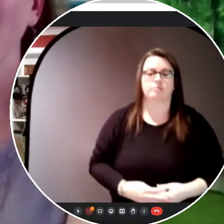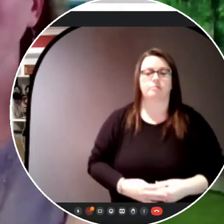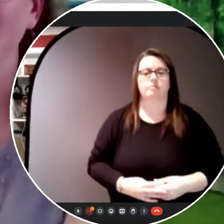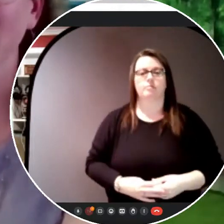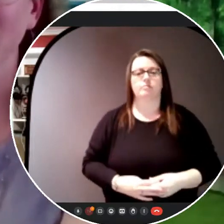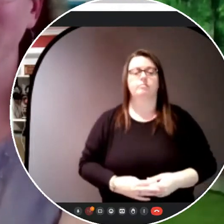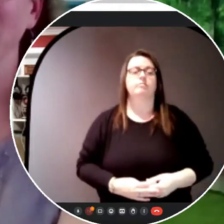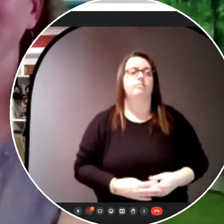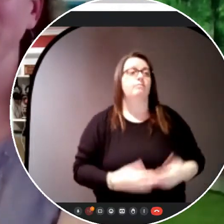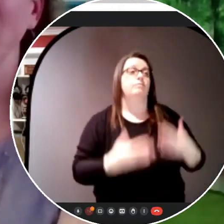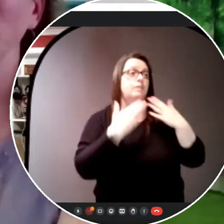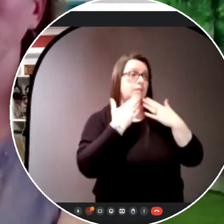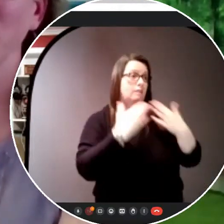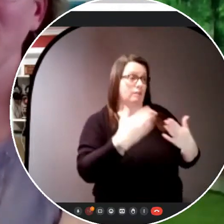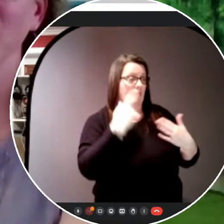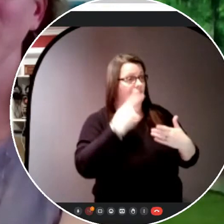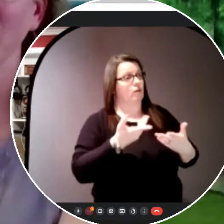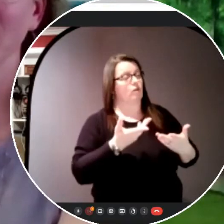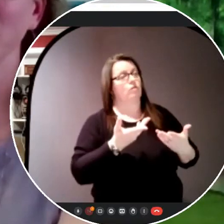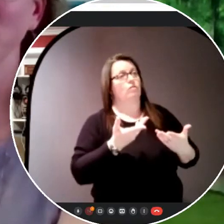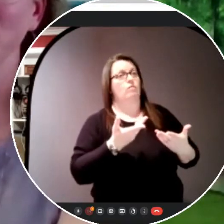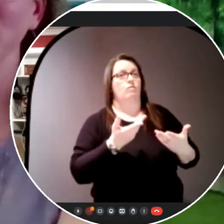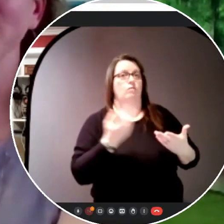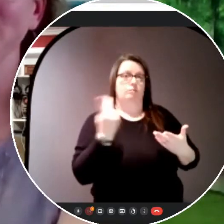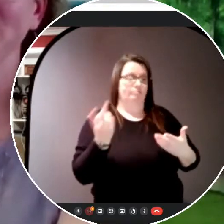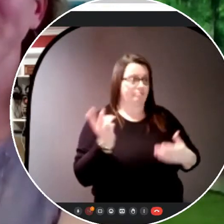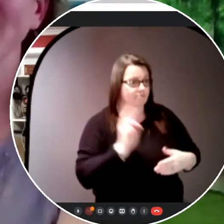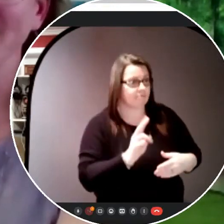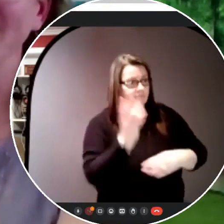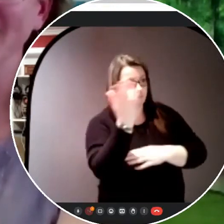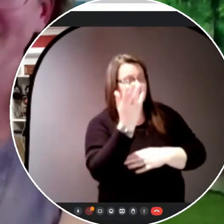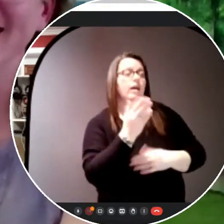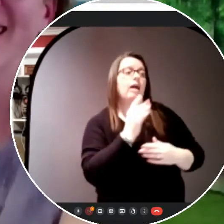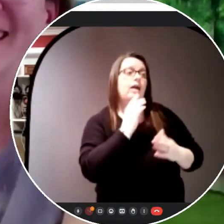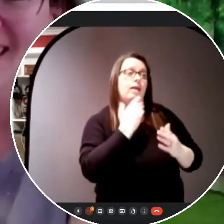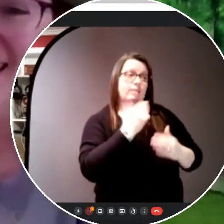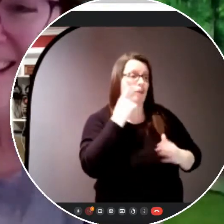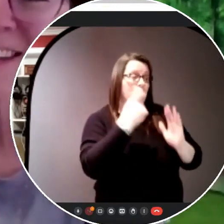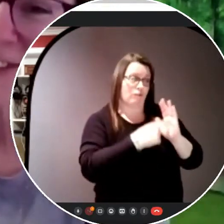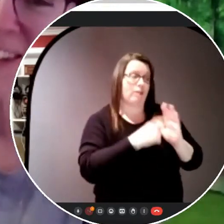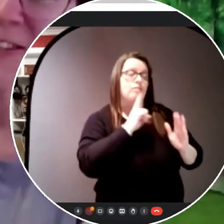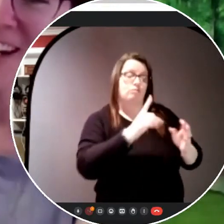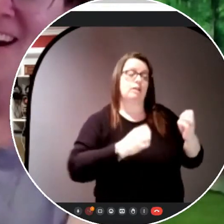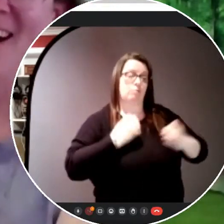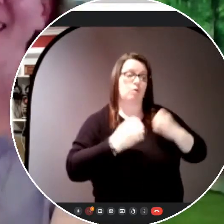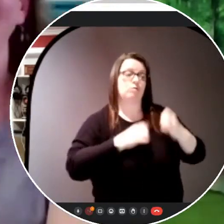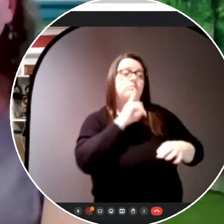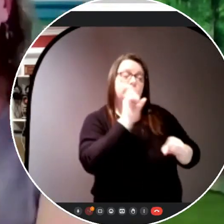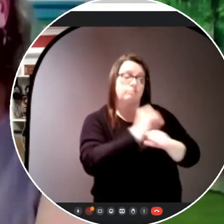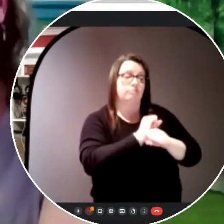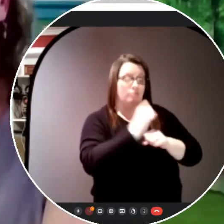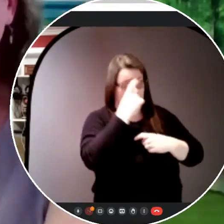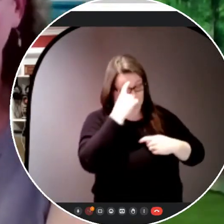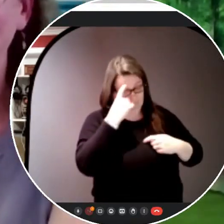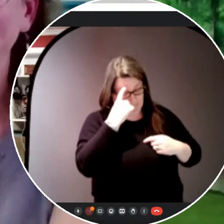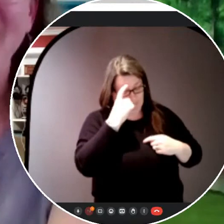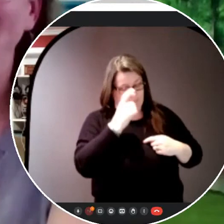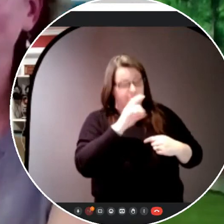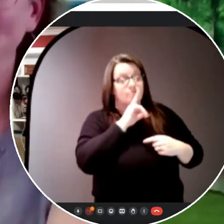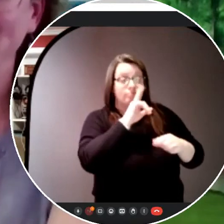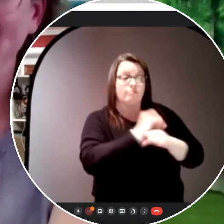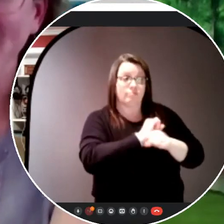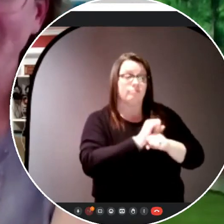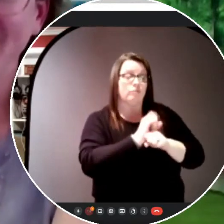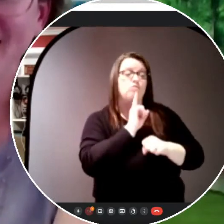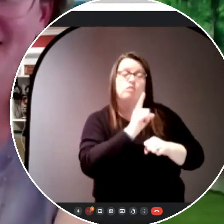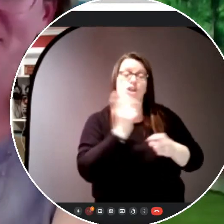Thank you for having us. Thank you for acknowledging that it's emotional, because it is. It's really friggin' hard. And I